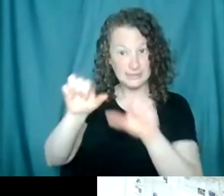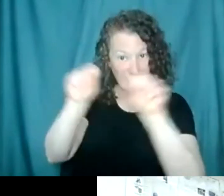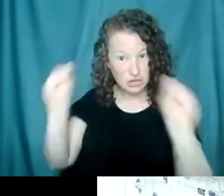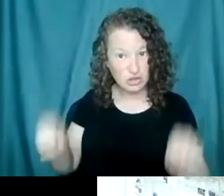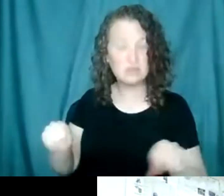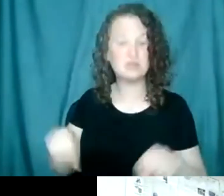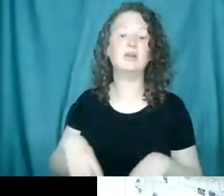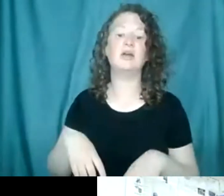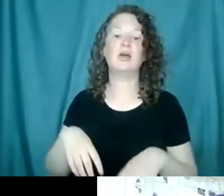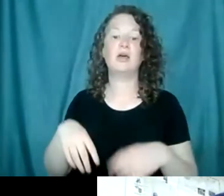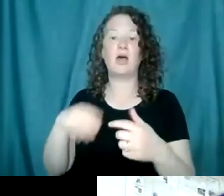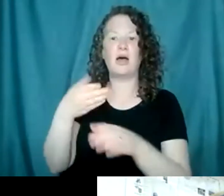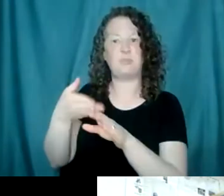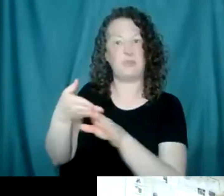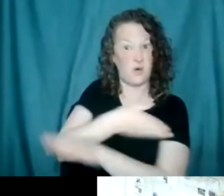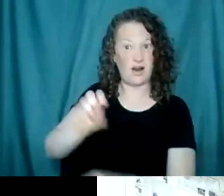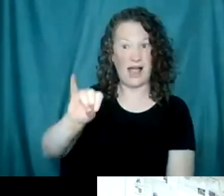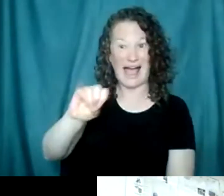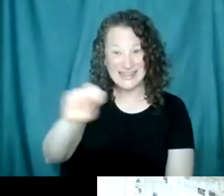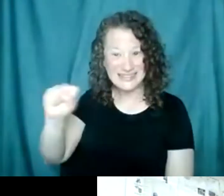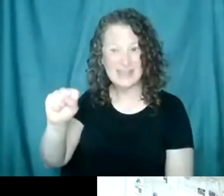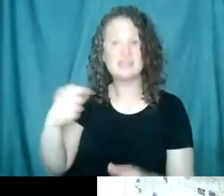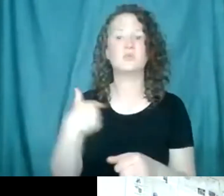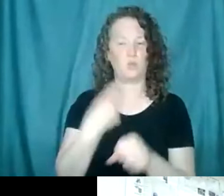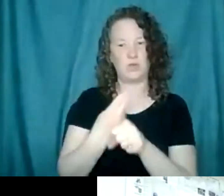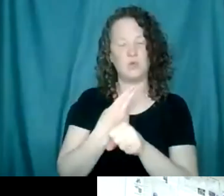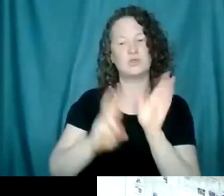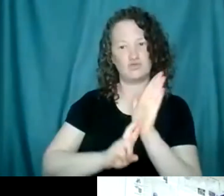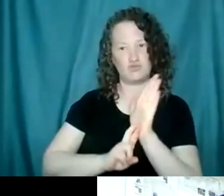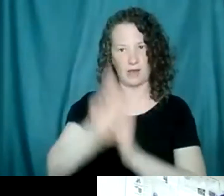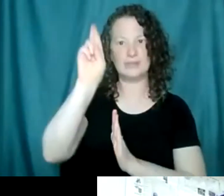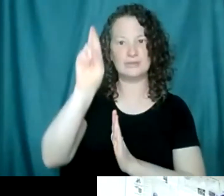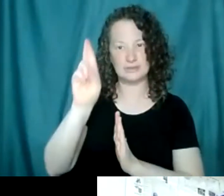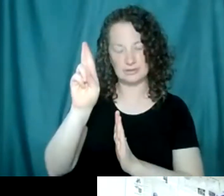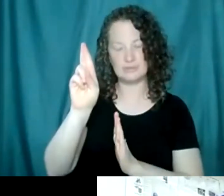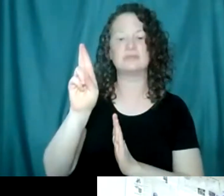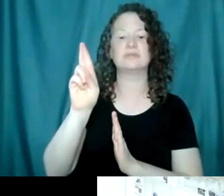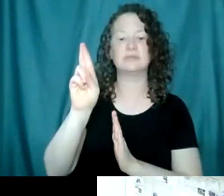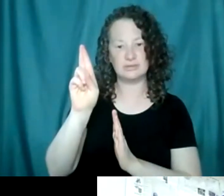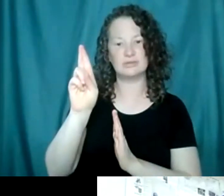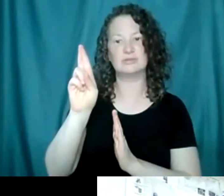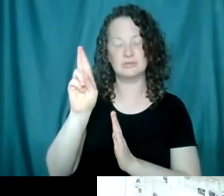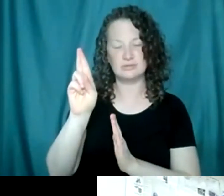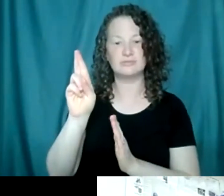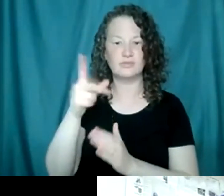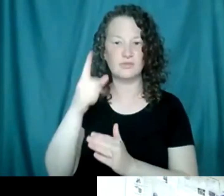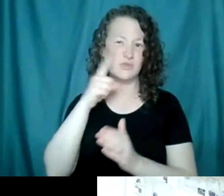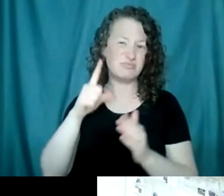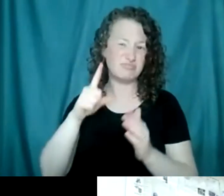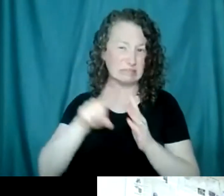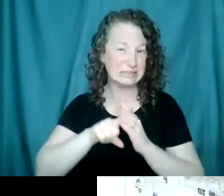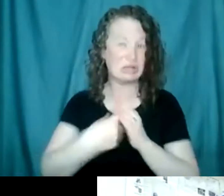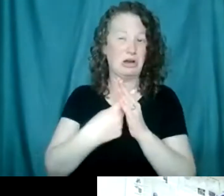Station, rockets were used to start off some plant science in space. And